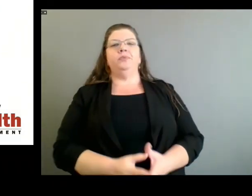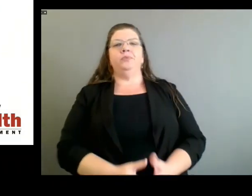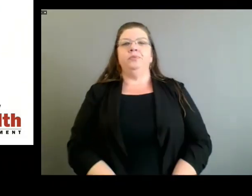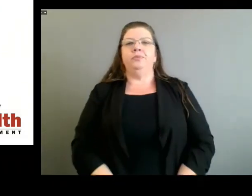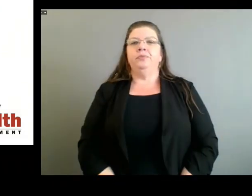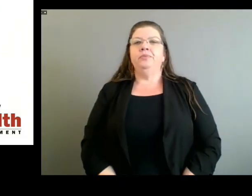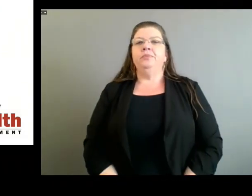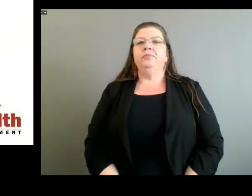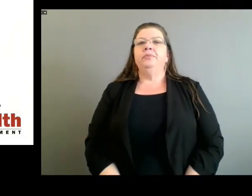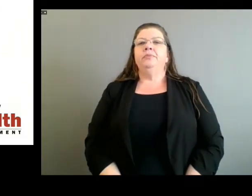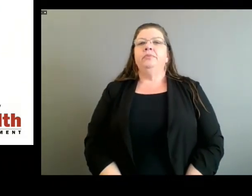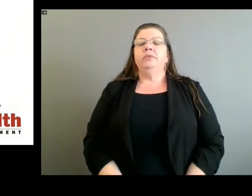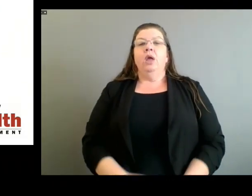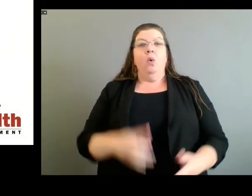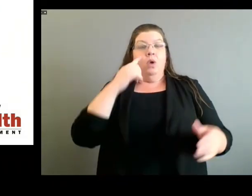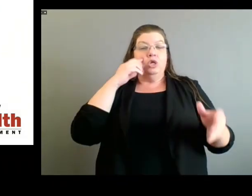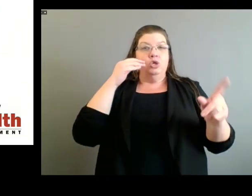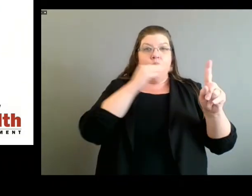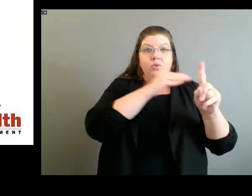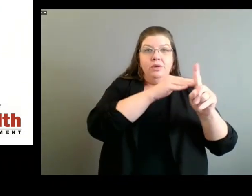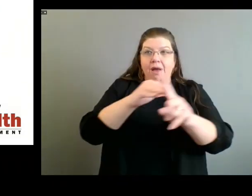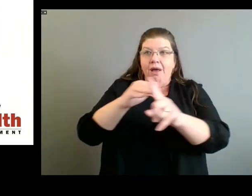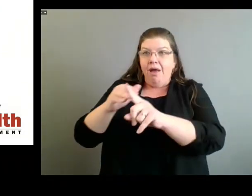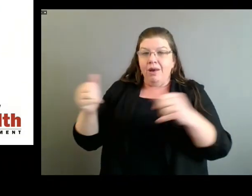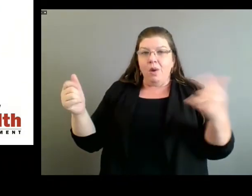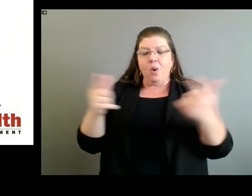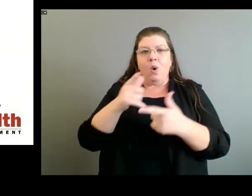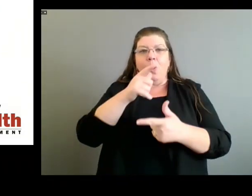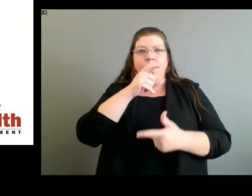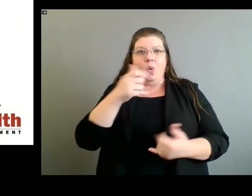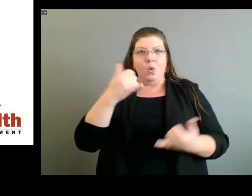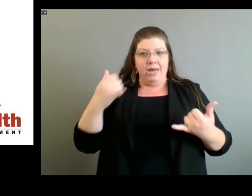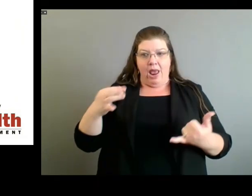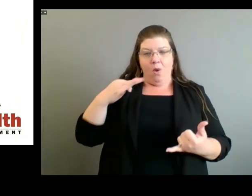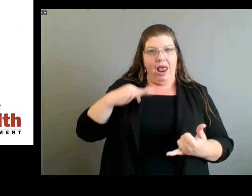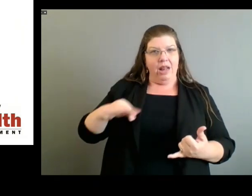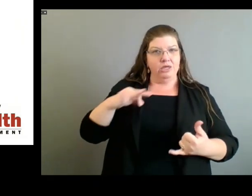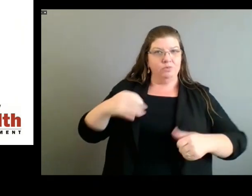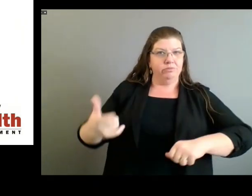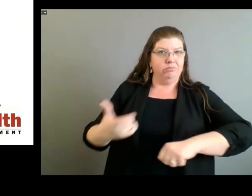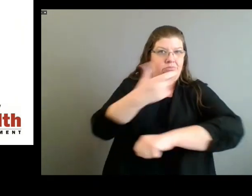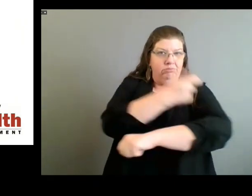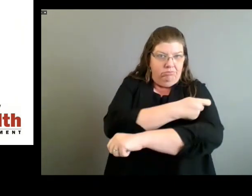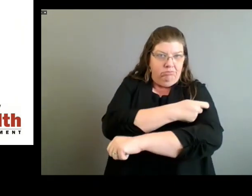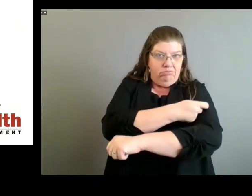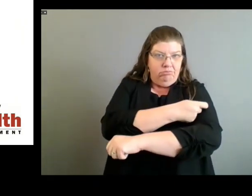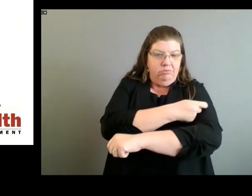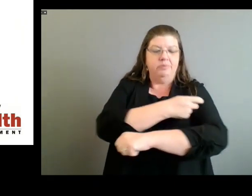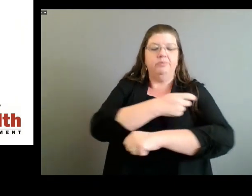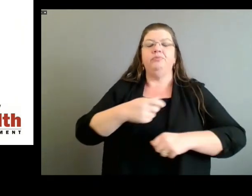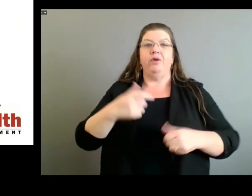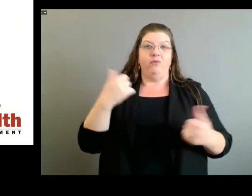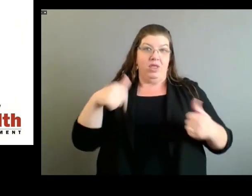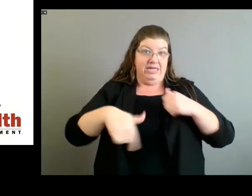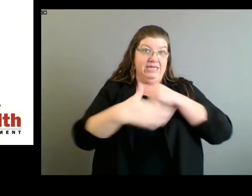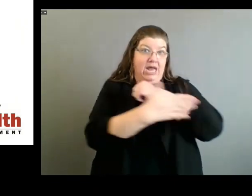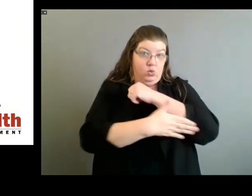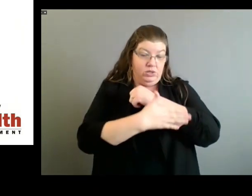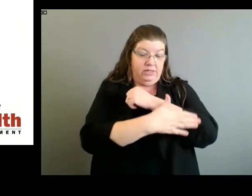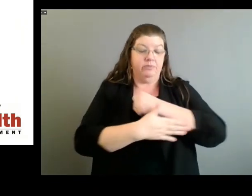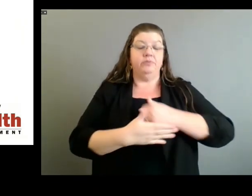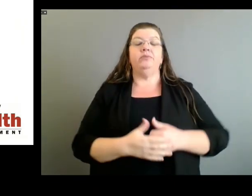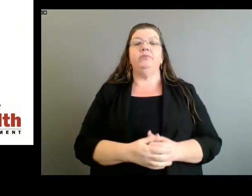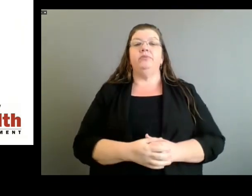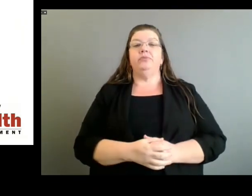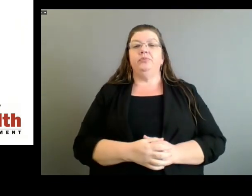Would like to remind everyone about who is eligible to receive a vaccine in our county.